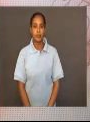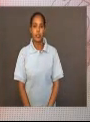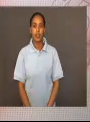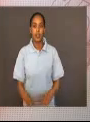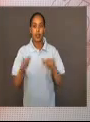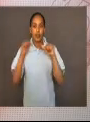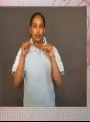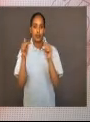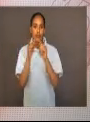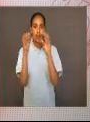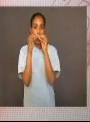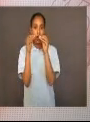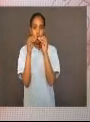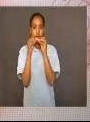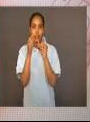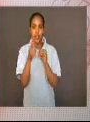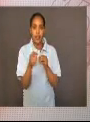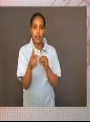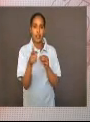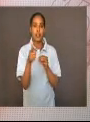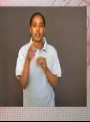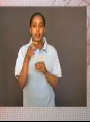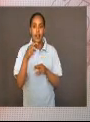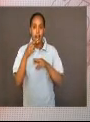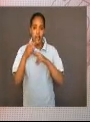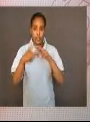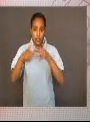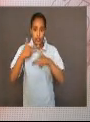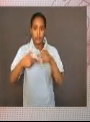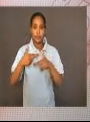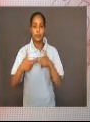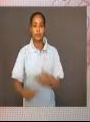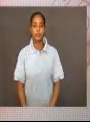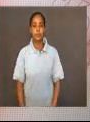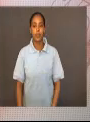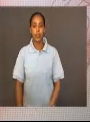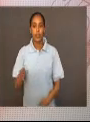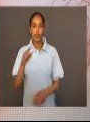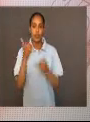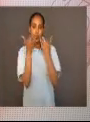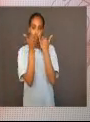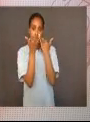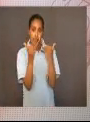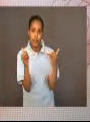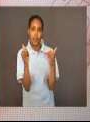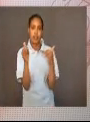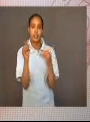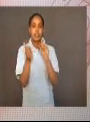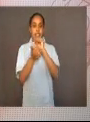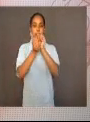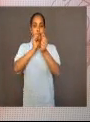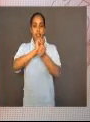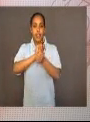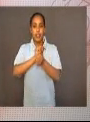To calculate the rate of a reaction, you divide the